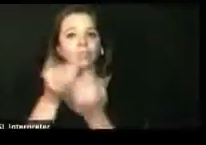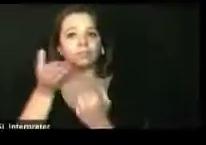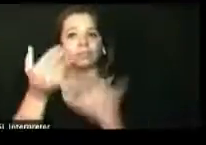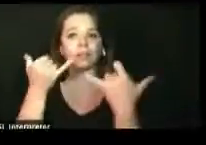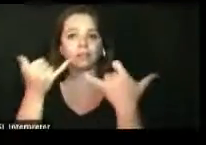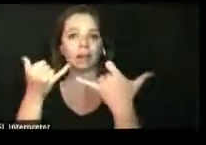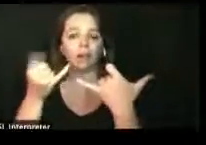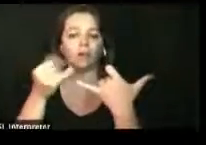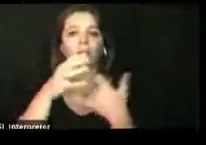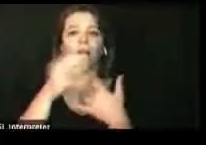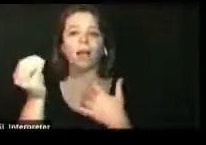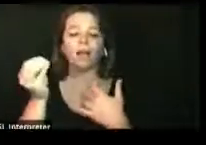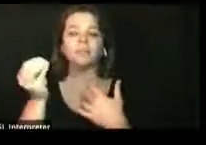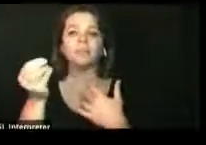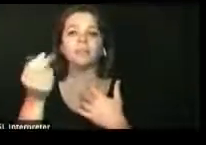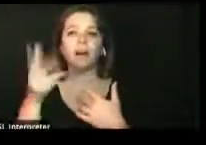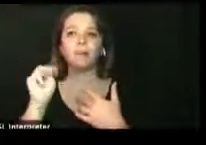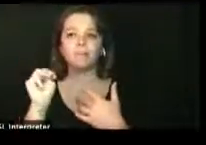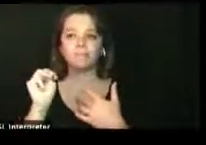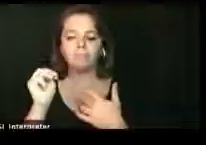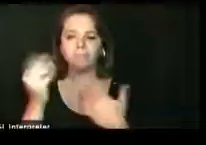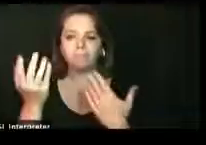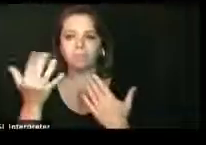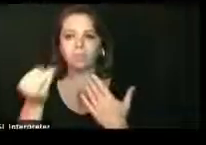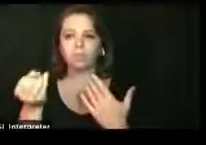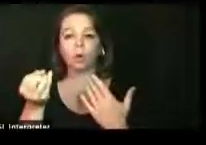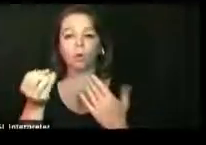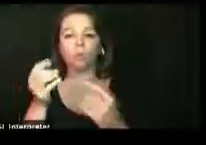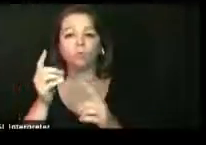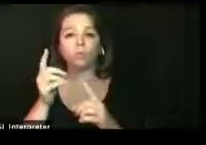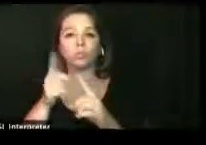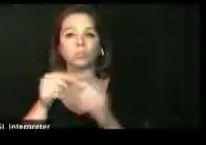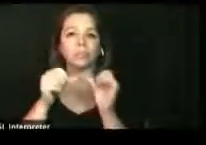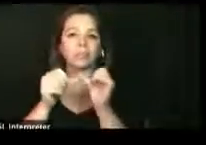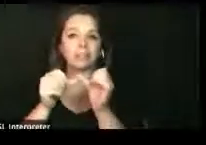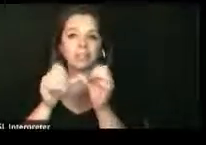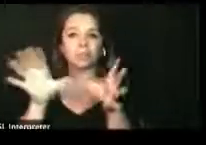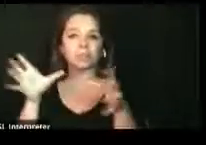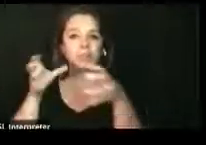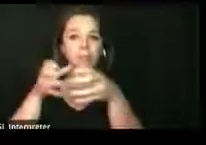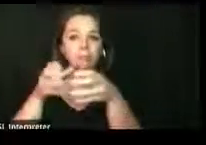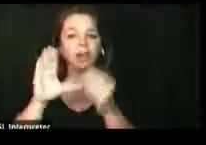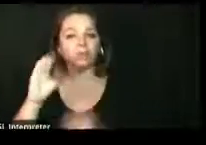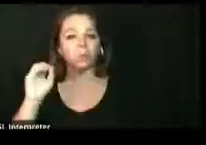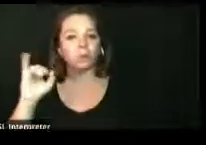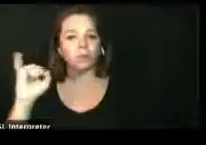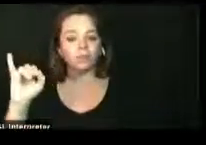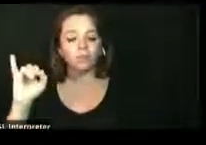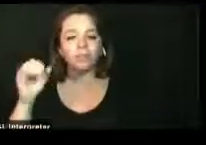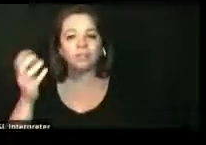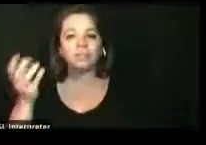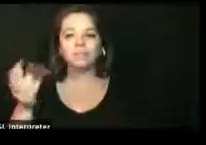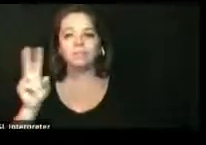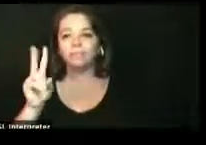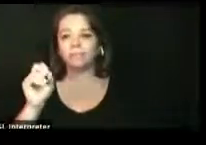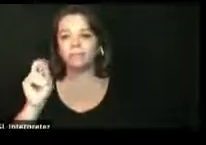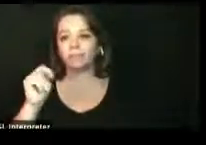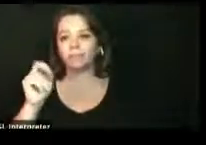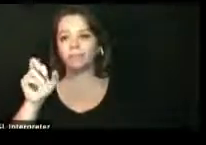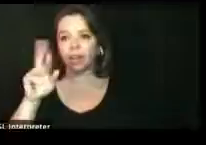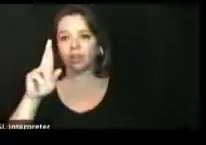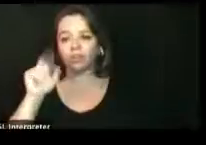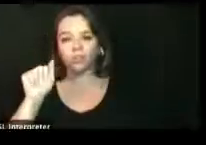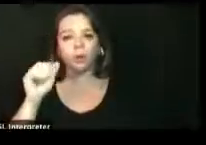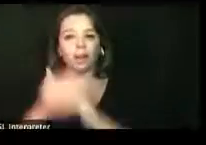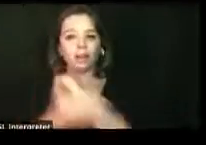And so to be contiguous, compact communities of interest, Ventura County should be whole. 30 seconds.